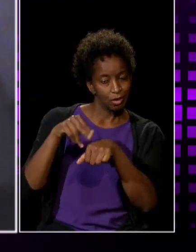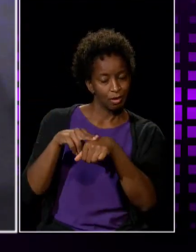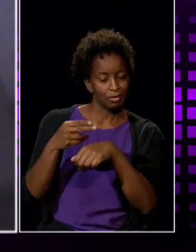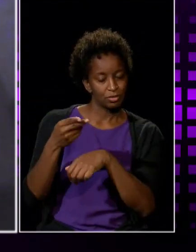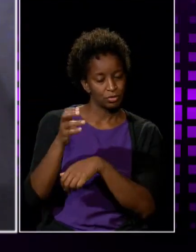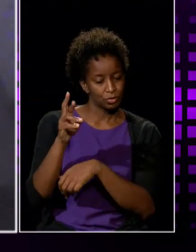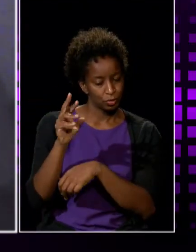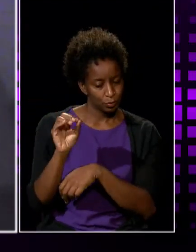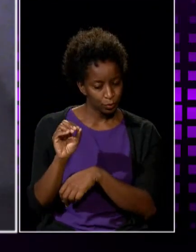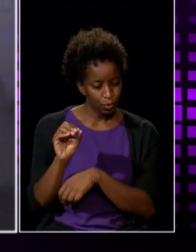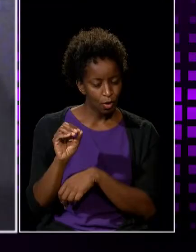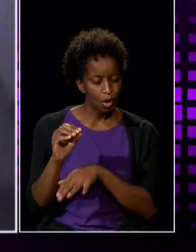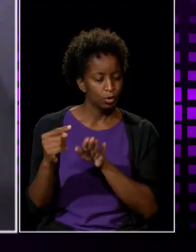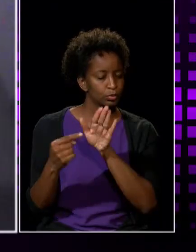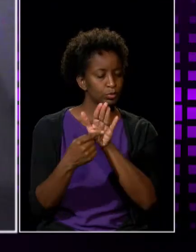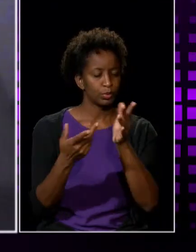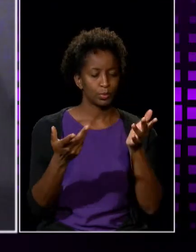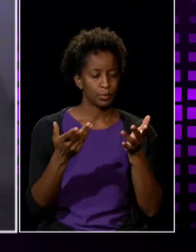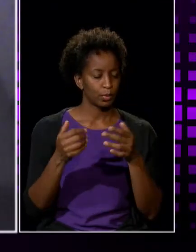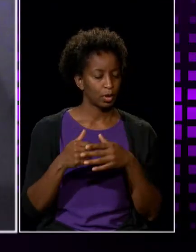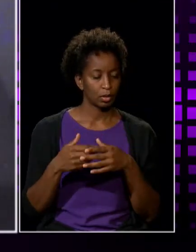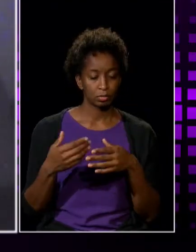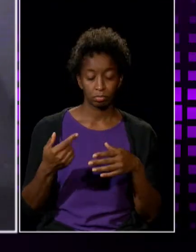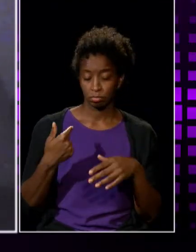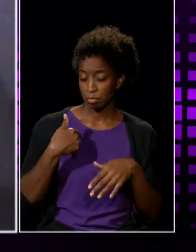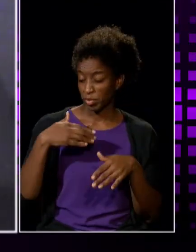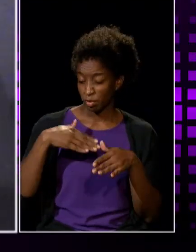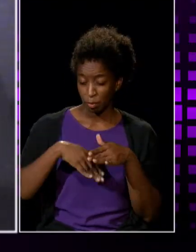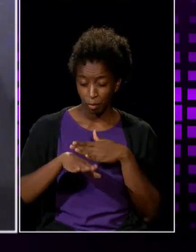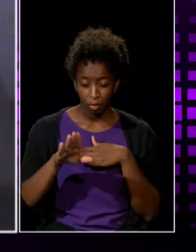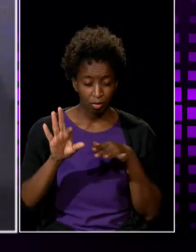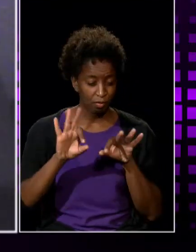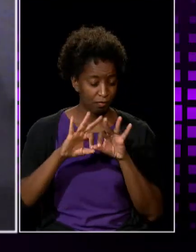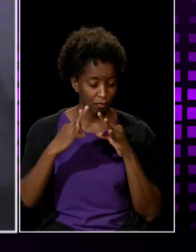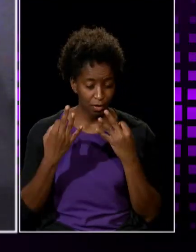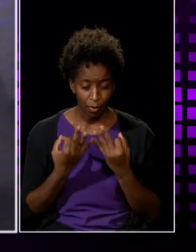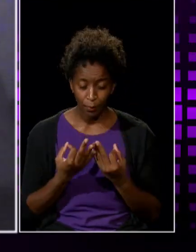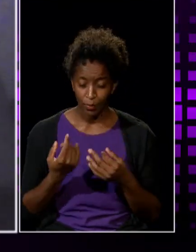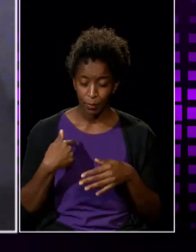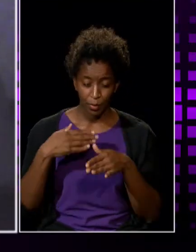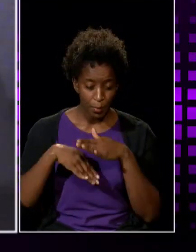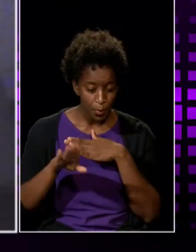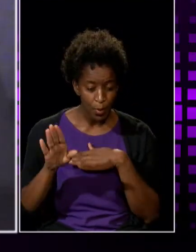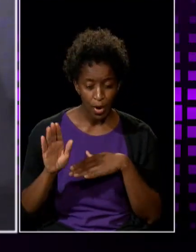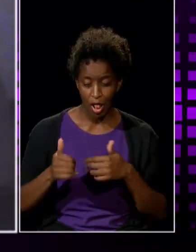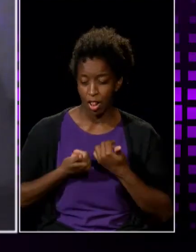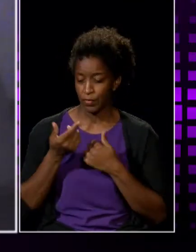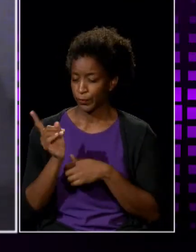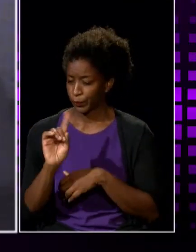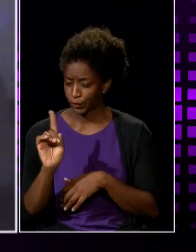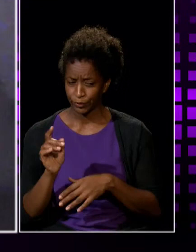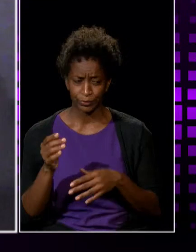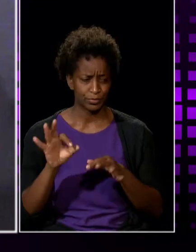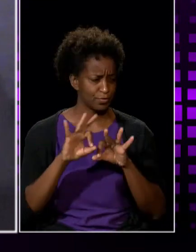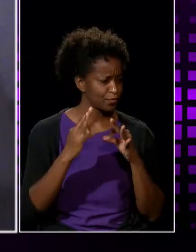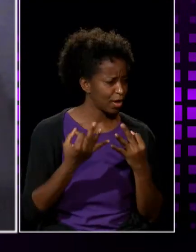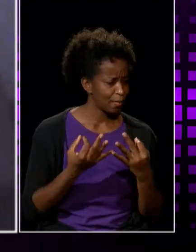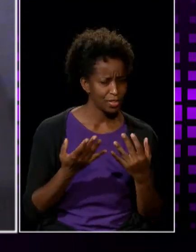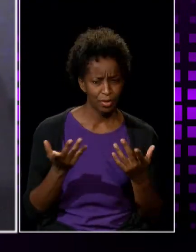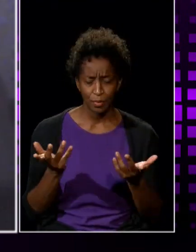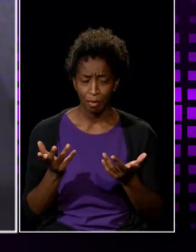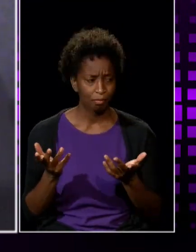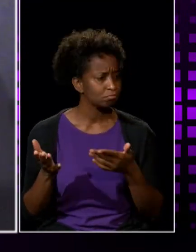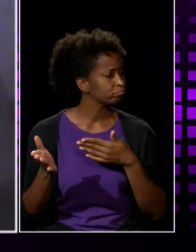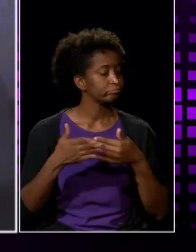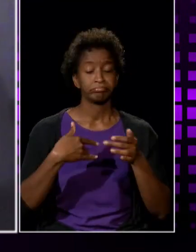work, you can innovate, you can create, you can do things to impact on your community.